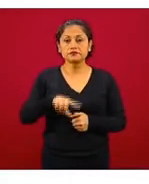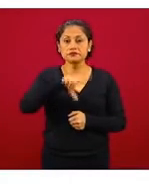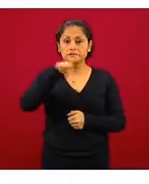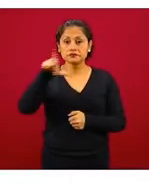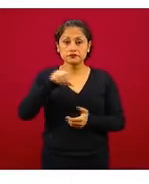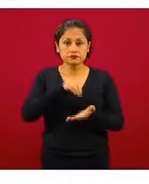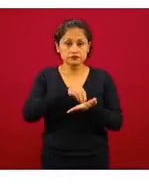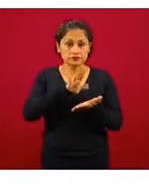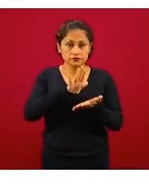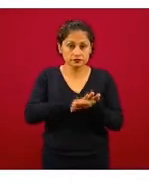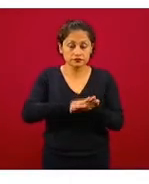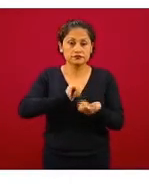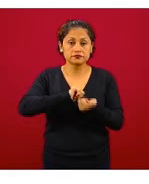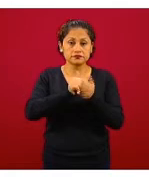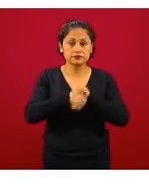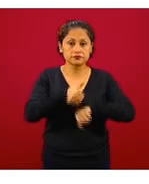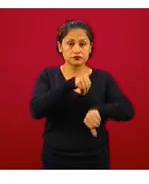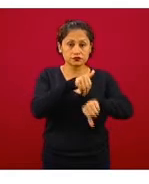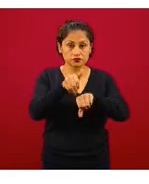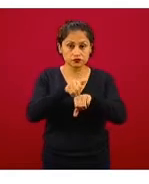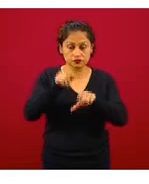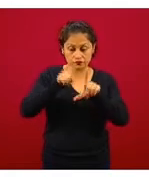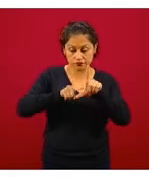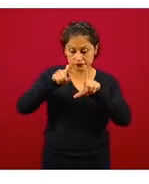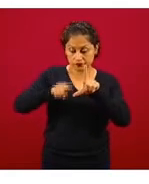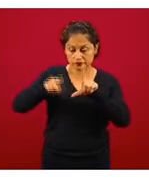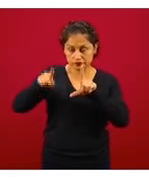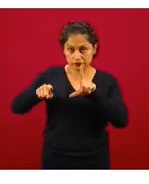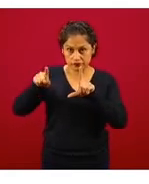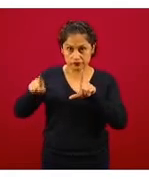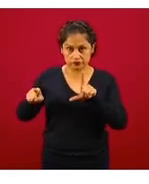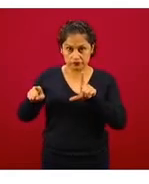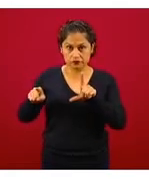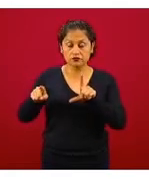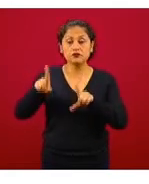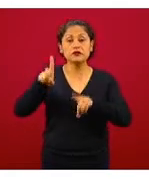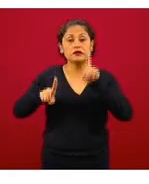forma de deaths. números, These en forma very, gráfica, very de unfortunate acuerdo a deaths. su